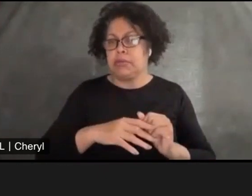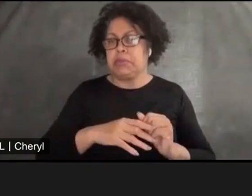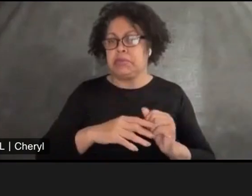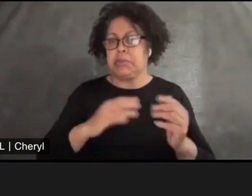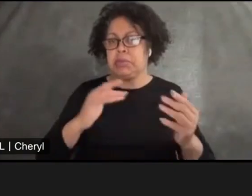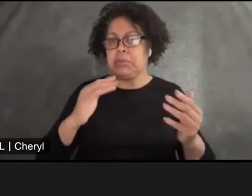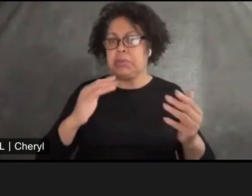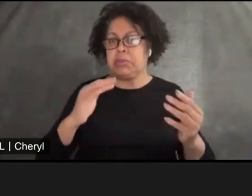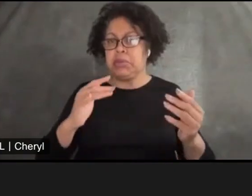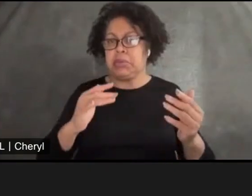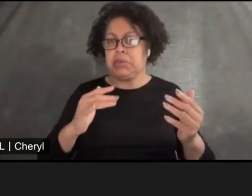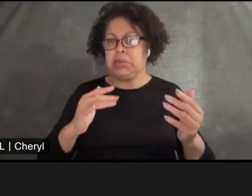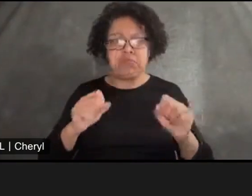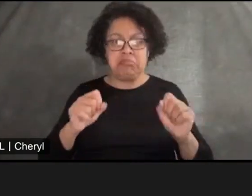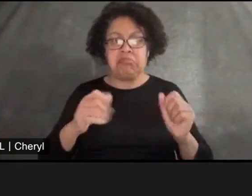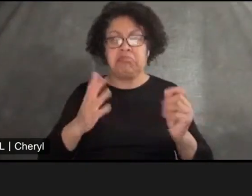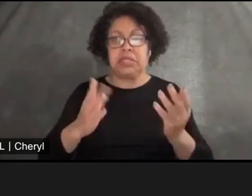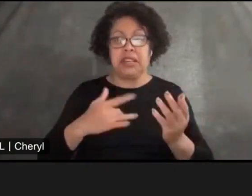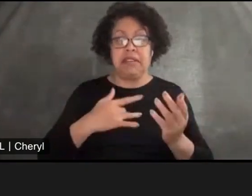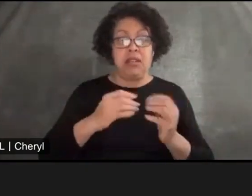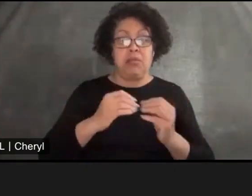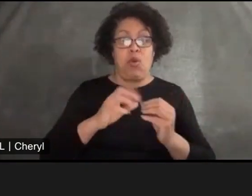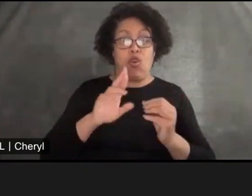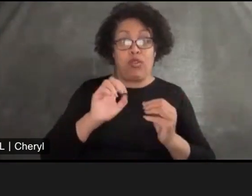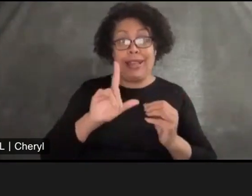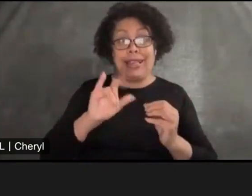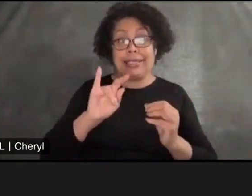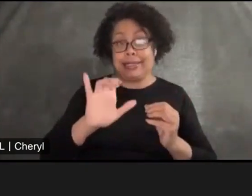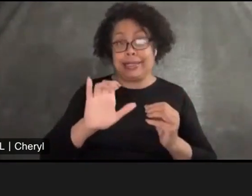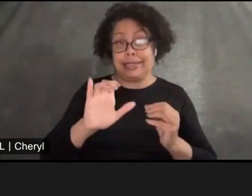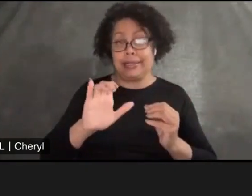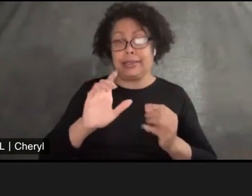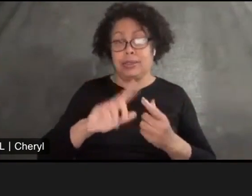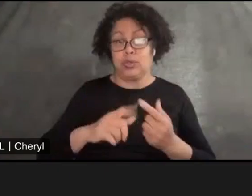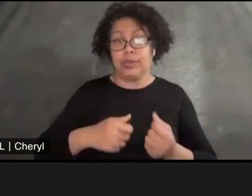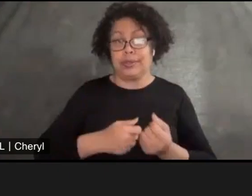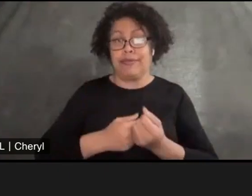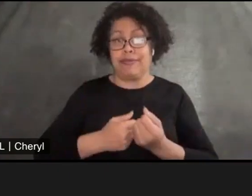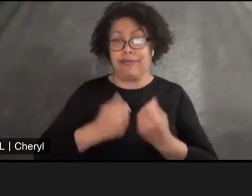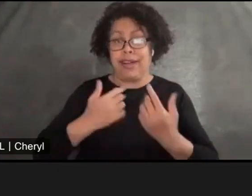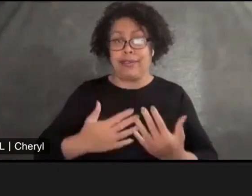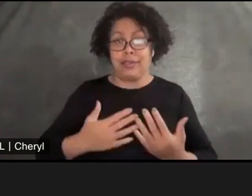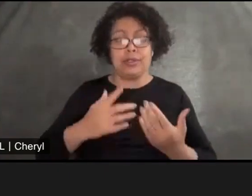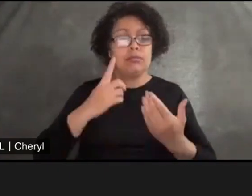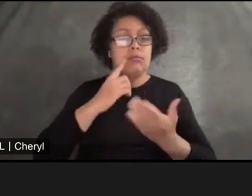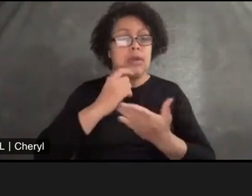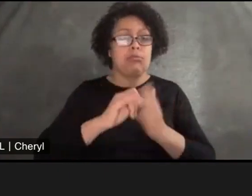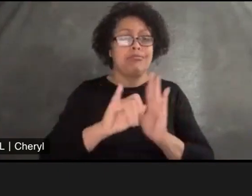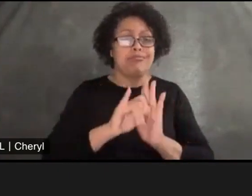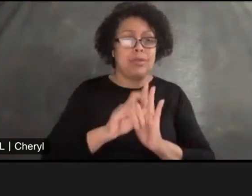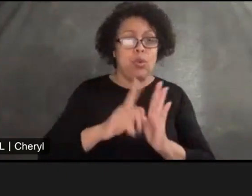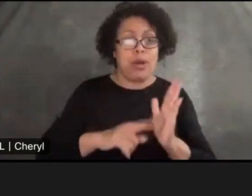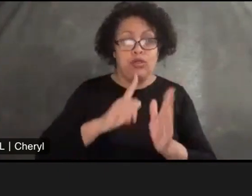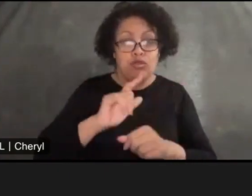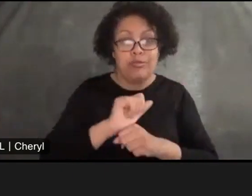yeah, may feel more realistic to survivors in terms of what resources they would access in a time of